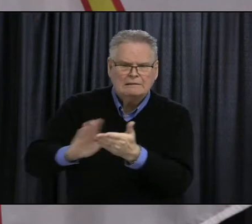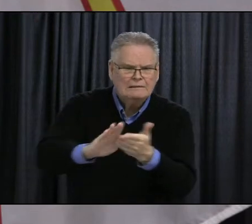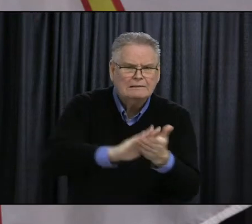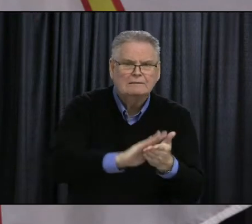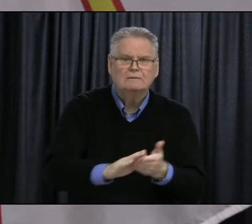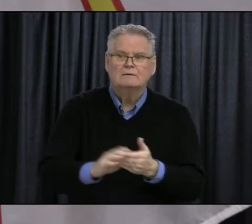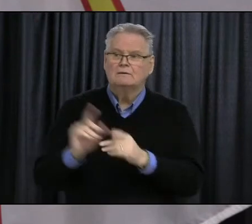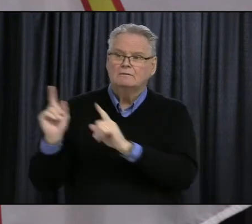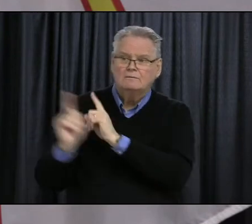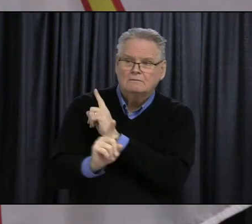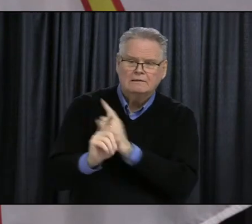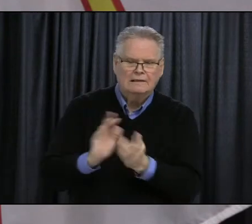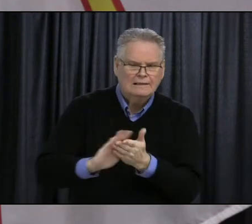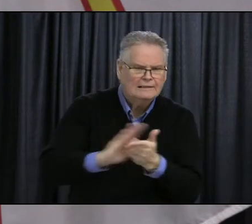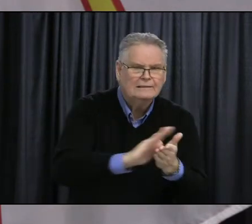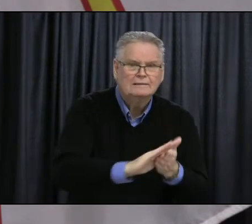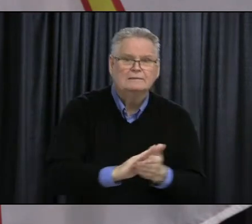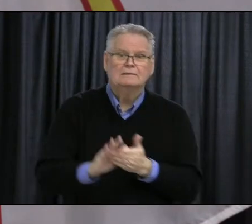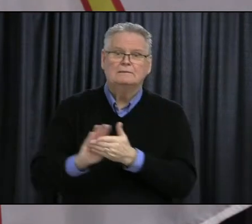from a public health point of view.